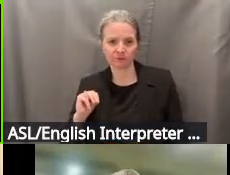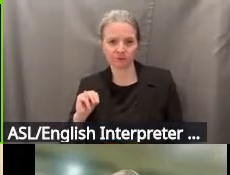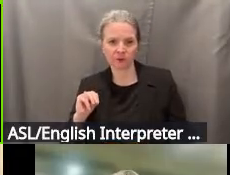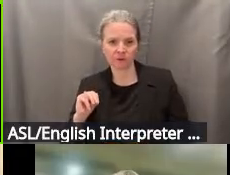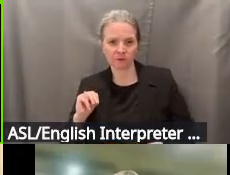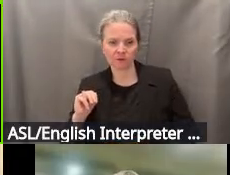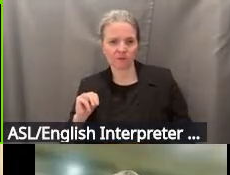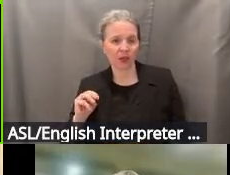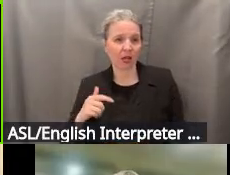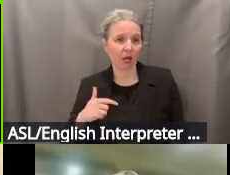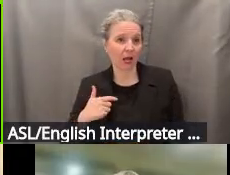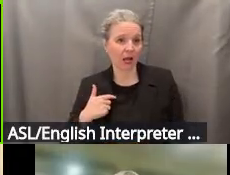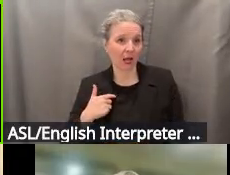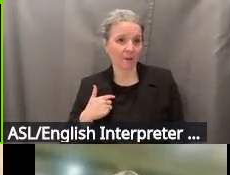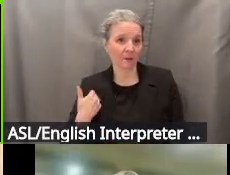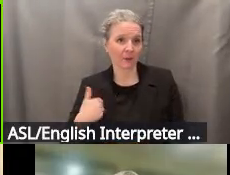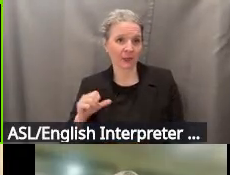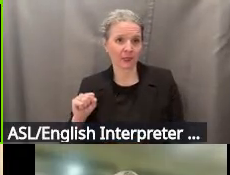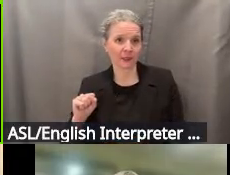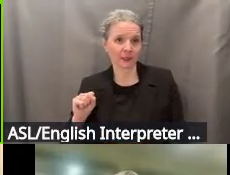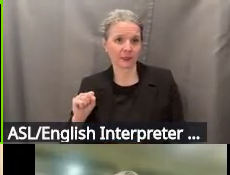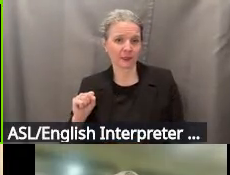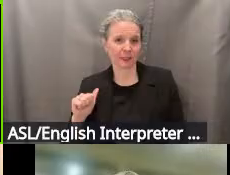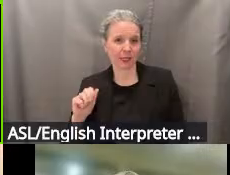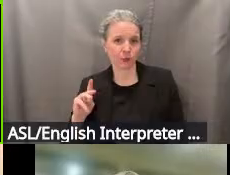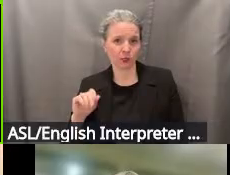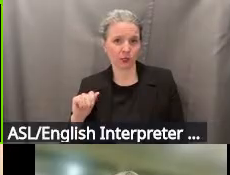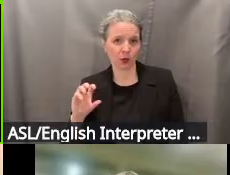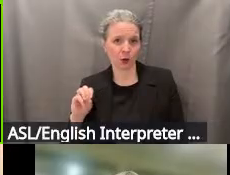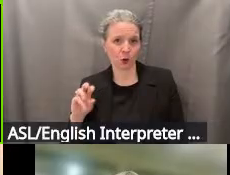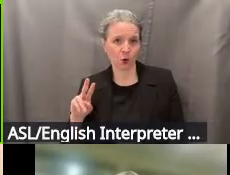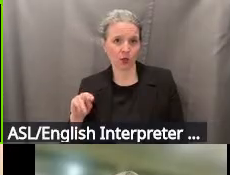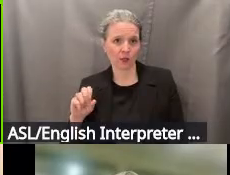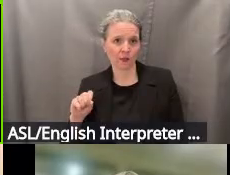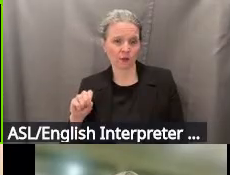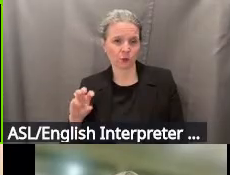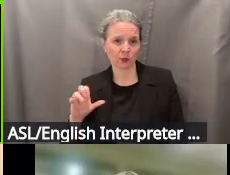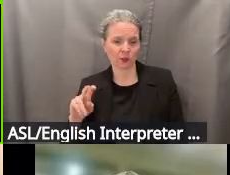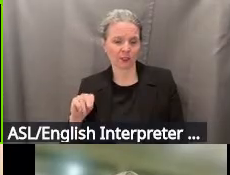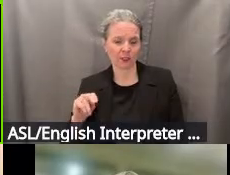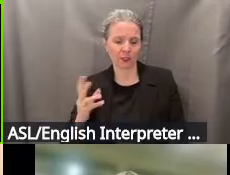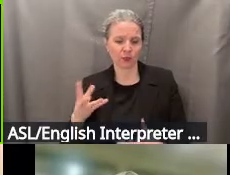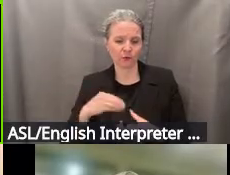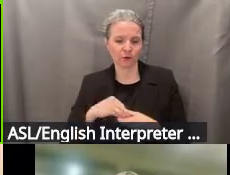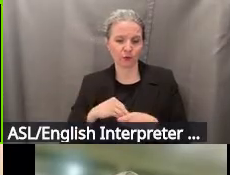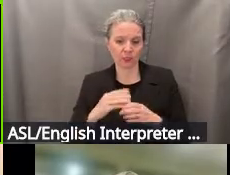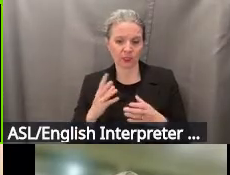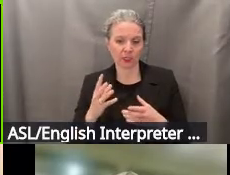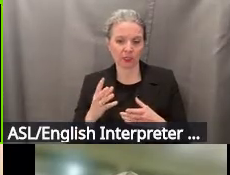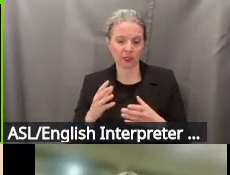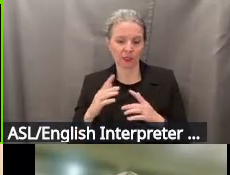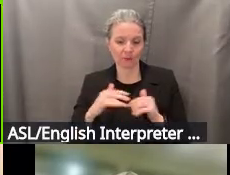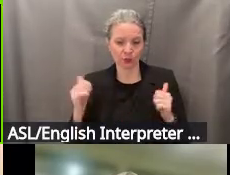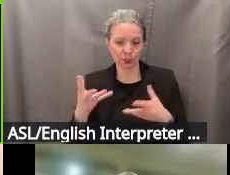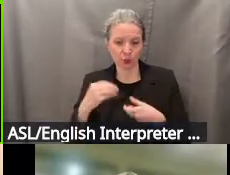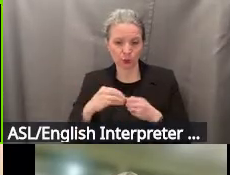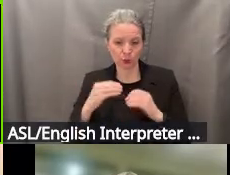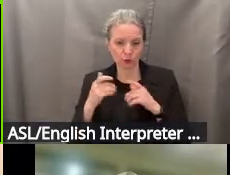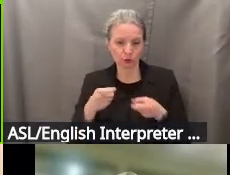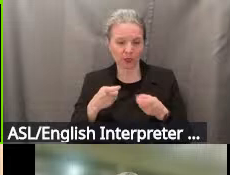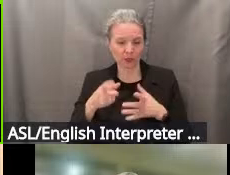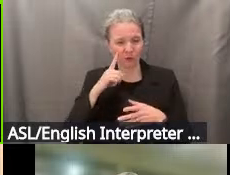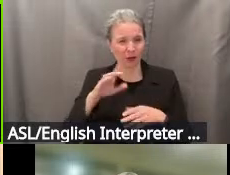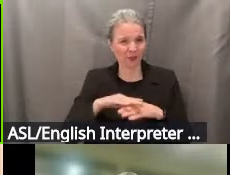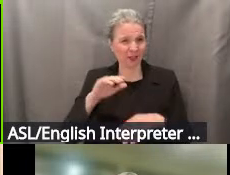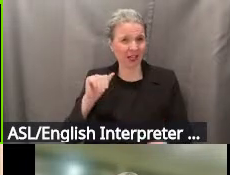Yeah, I'm Sabrina Owens Wilson, she, her pronouns. I'm the Diversity, Equity, Inclusion Director at Metro and have been on the EAG since